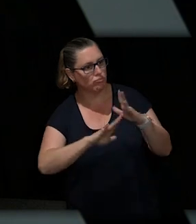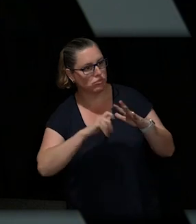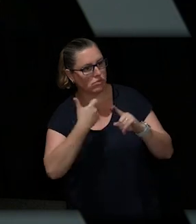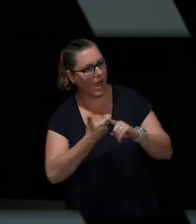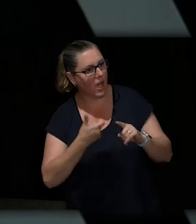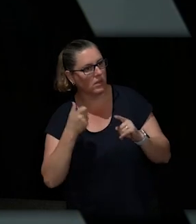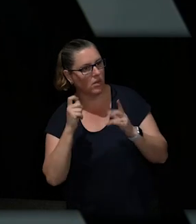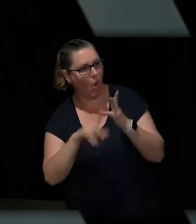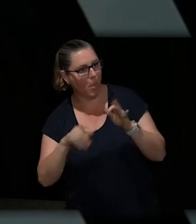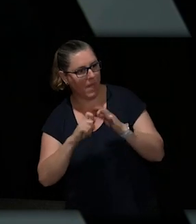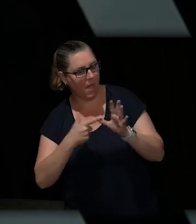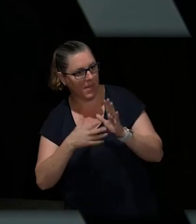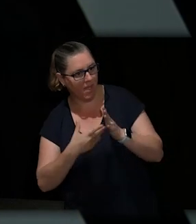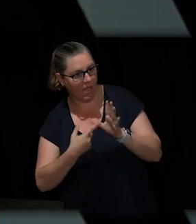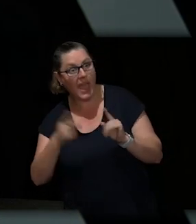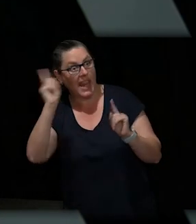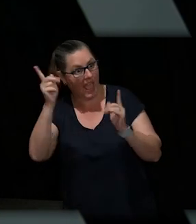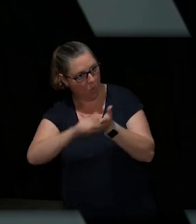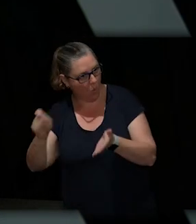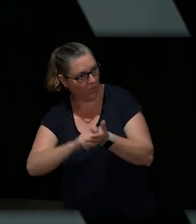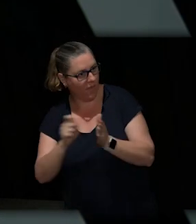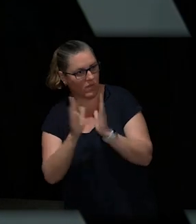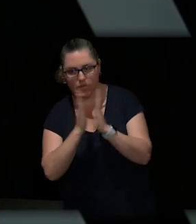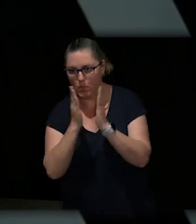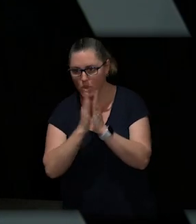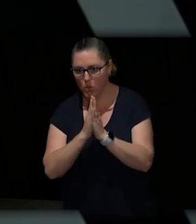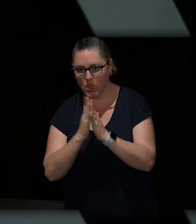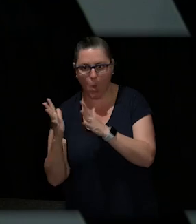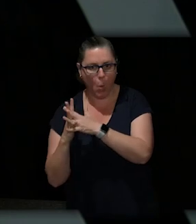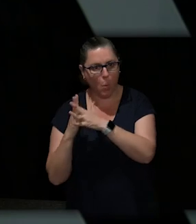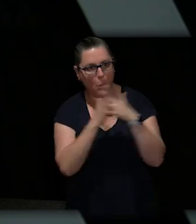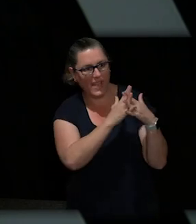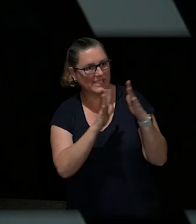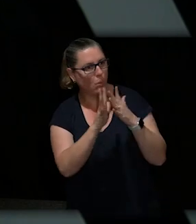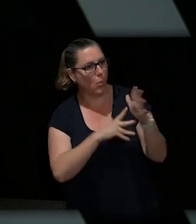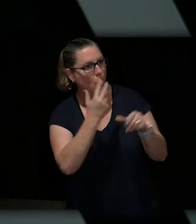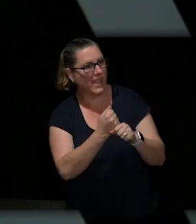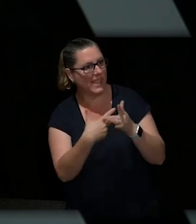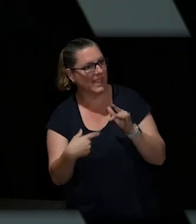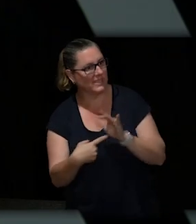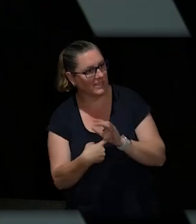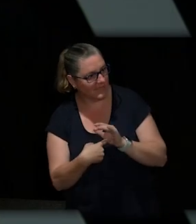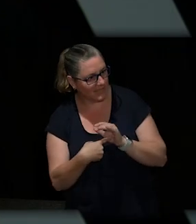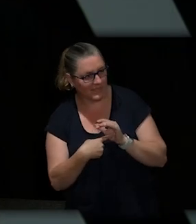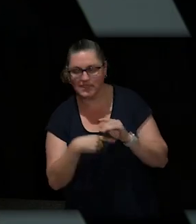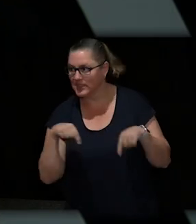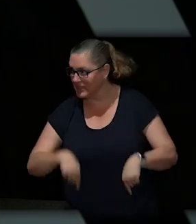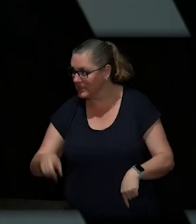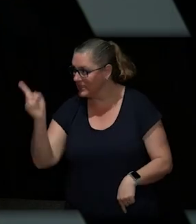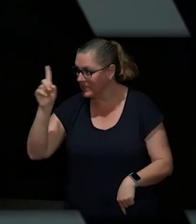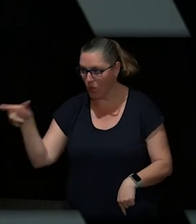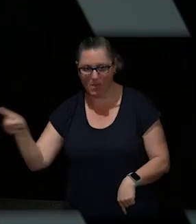in President Obama's White House. It's not even available yet in Australia. We are so hot off the press here at the Wheeler Centre.